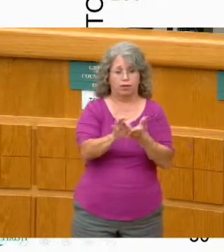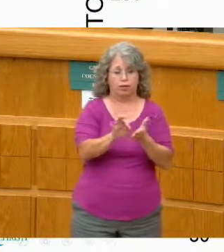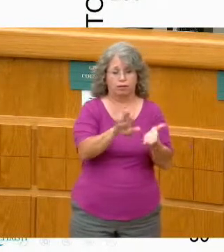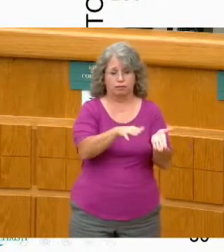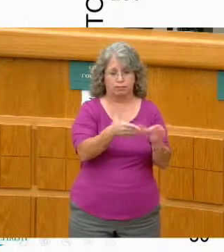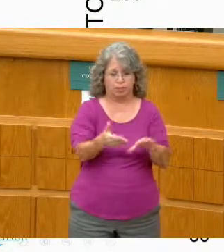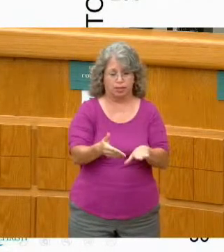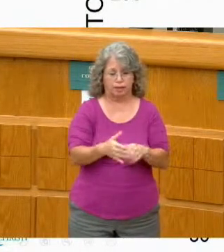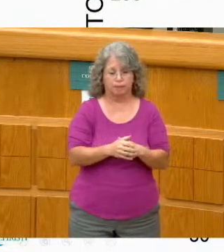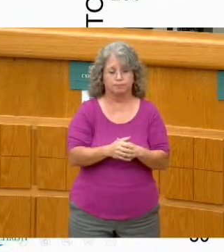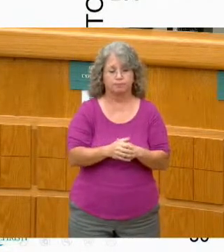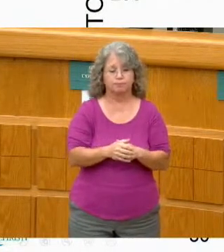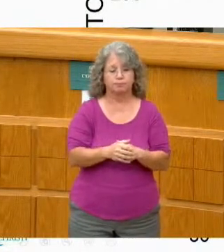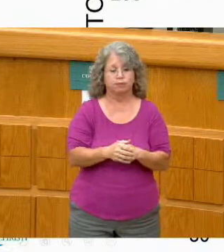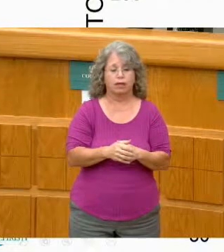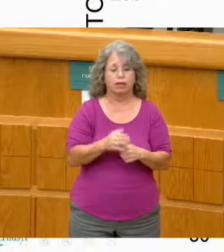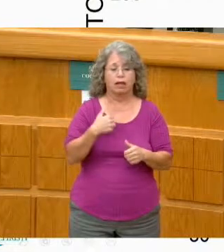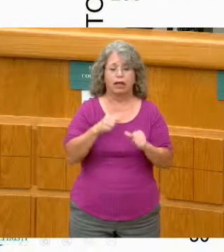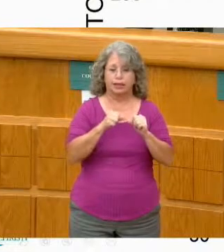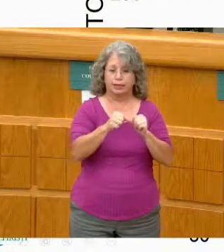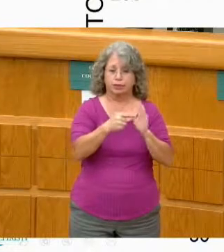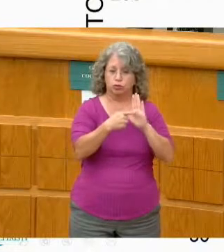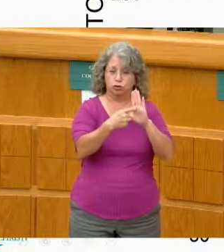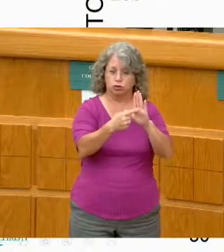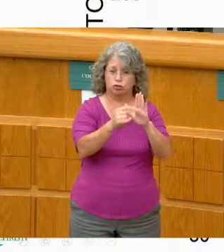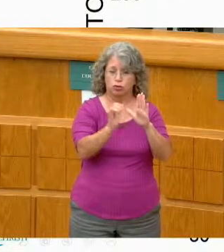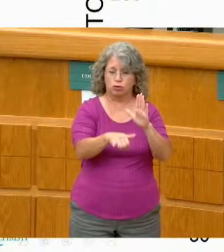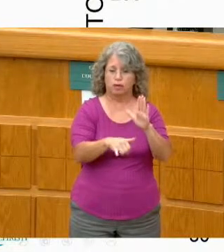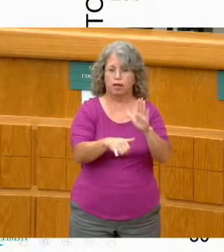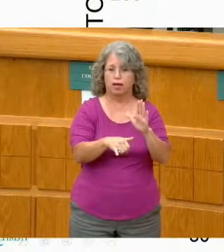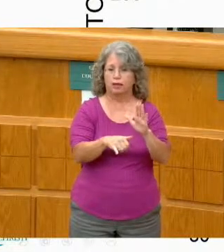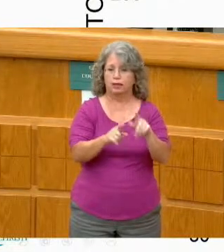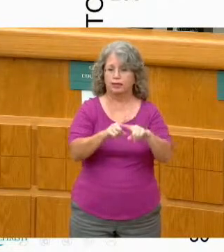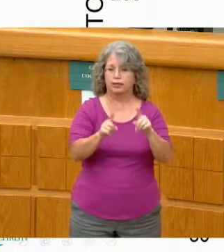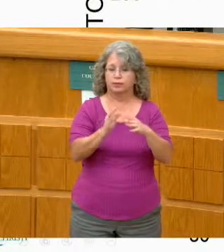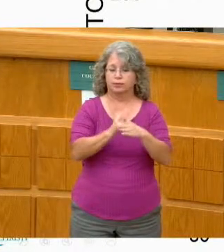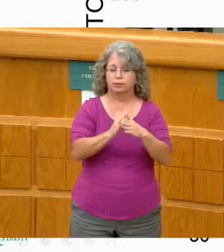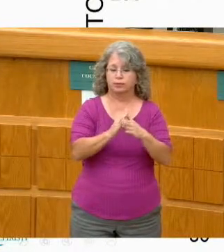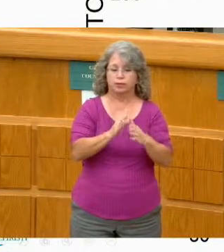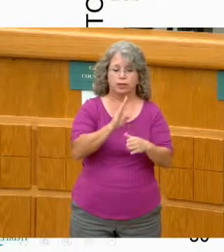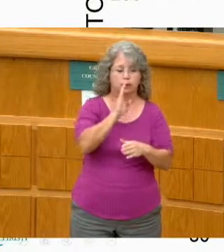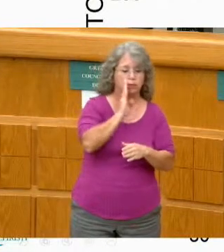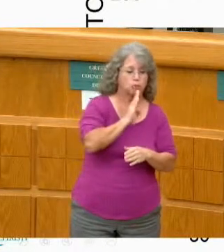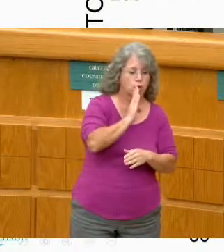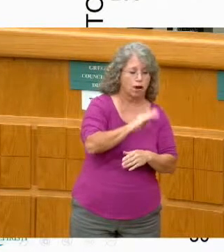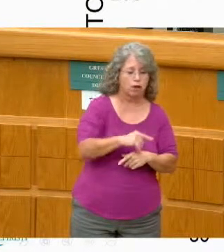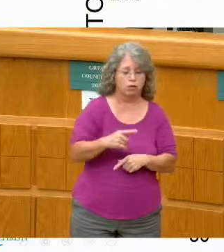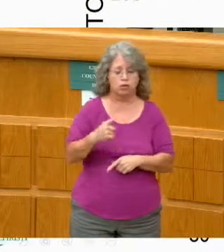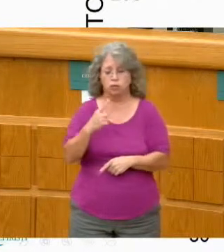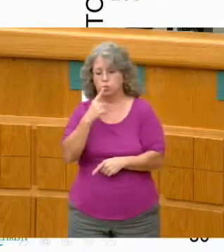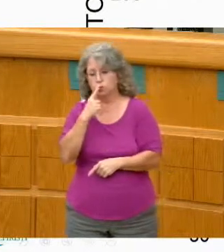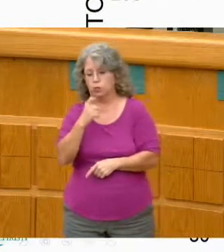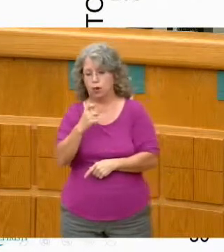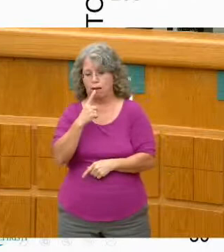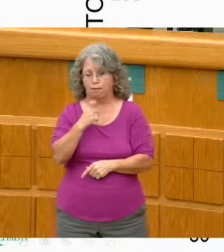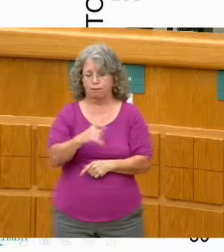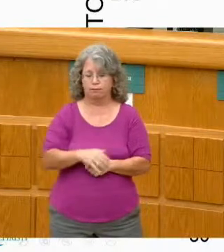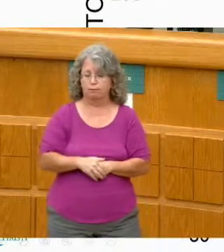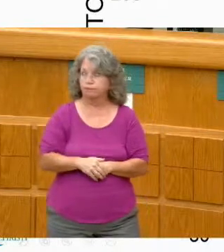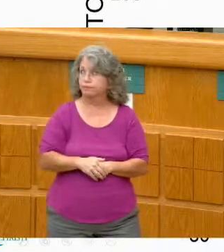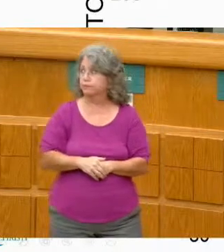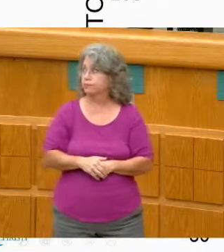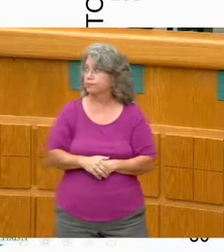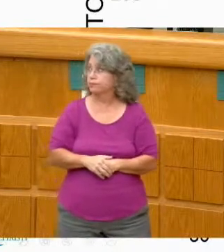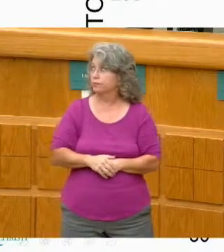fatalities, and we've continued this for Nueces, and the primary difference here between this brown and the red is